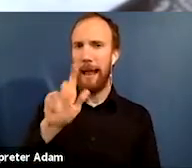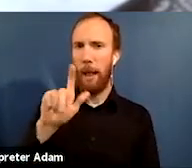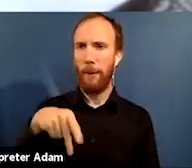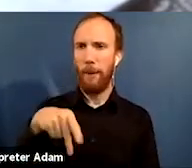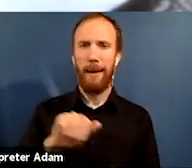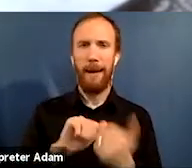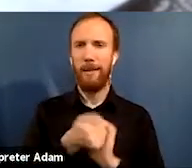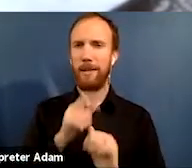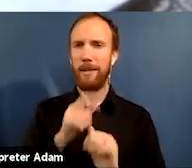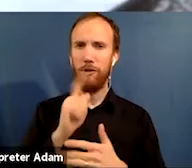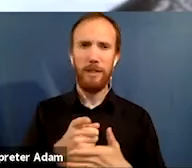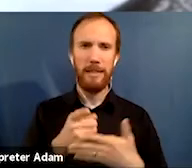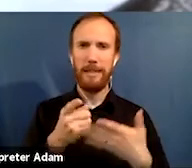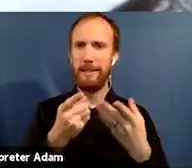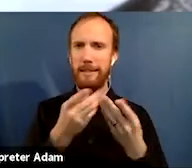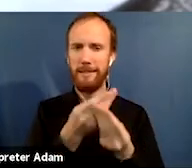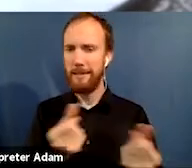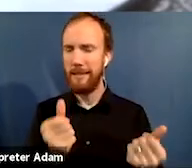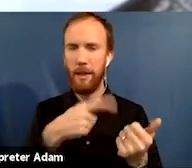those problems.